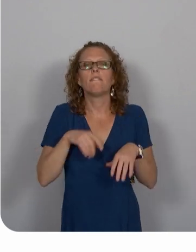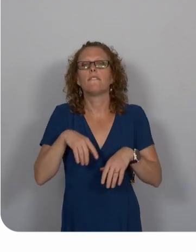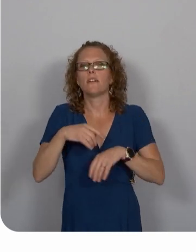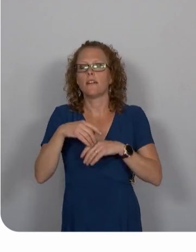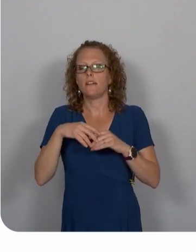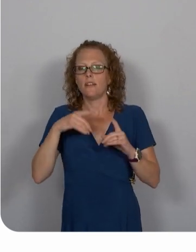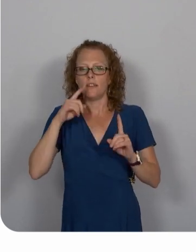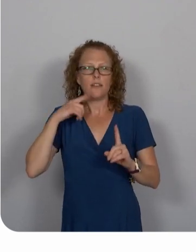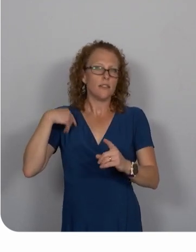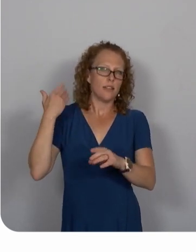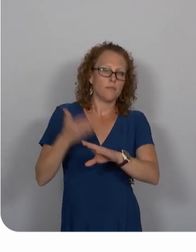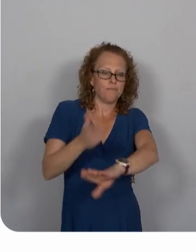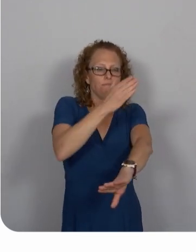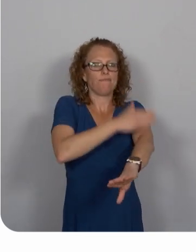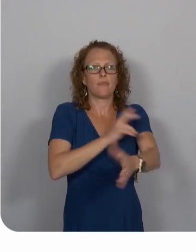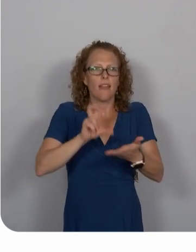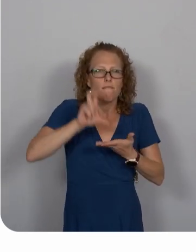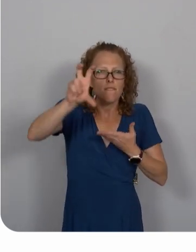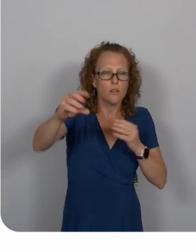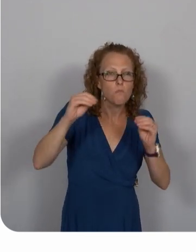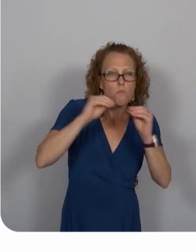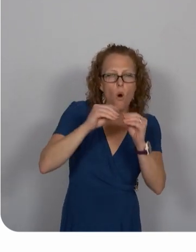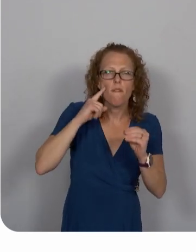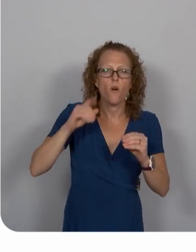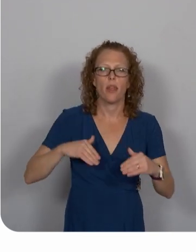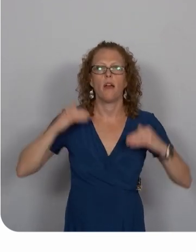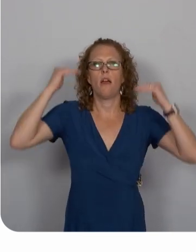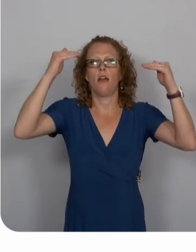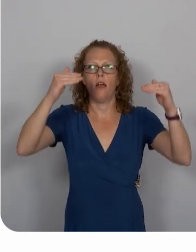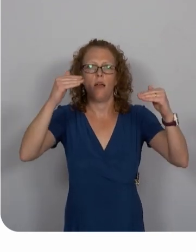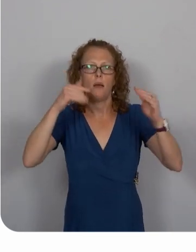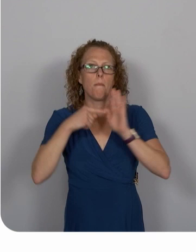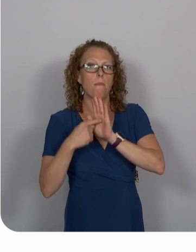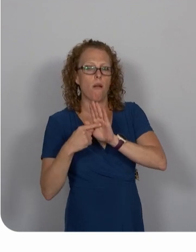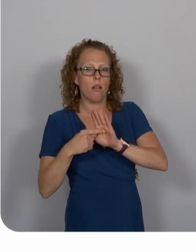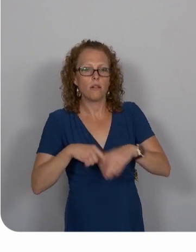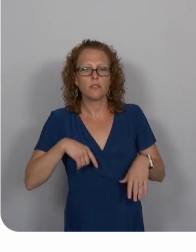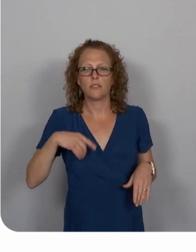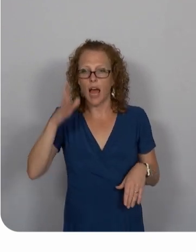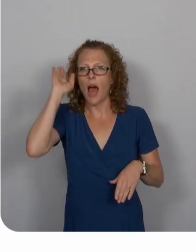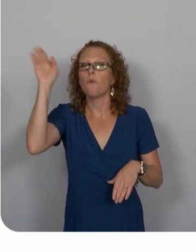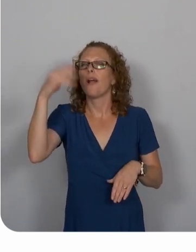models, and I look forward to telling you more about Llama 3 next year.